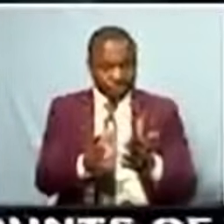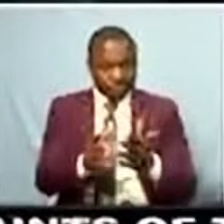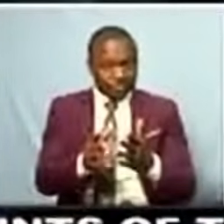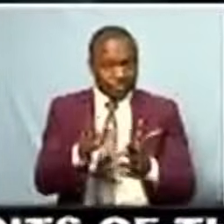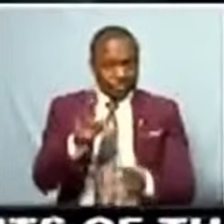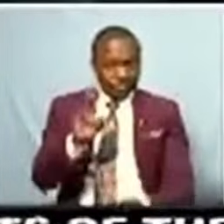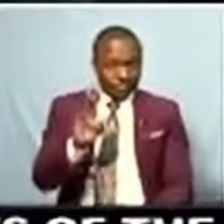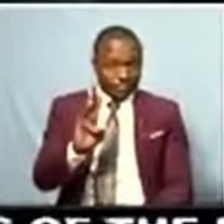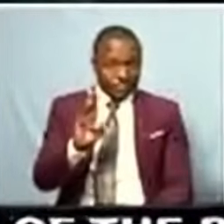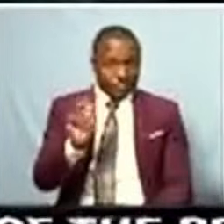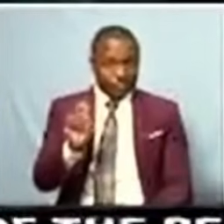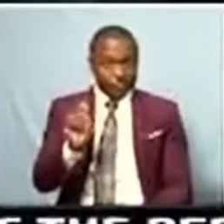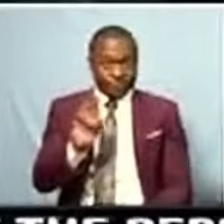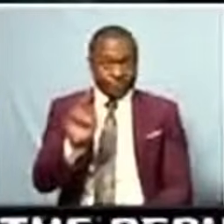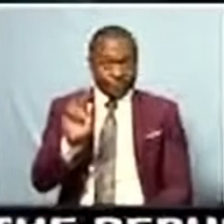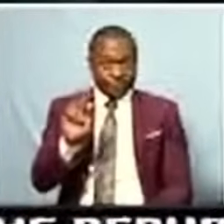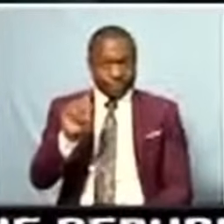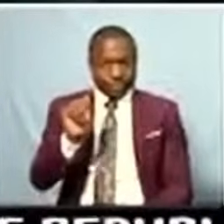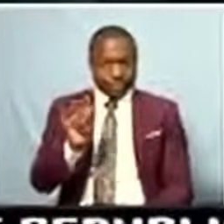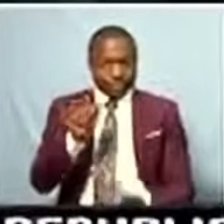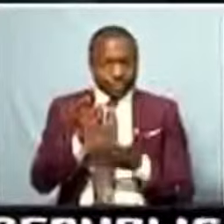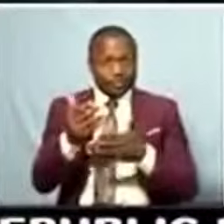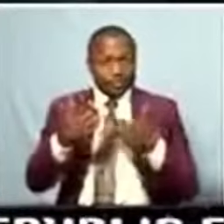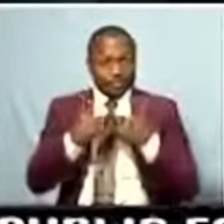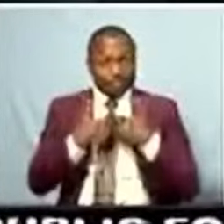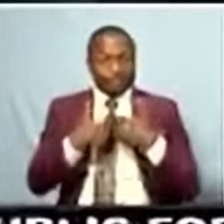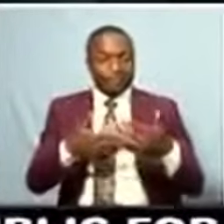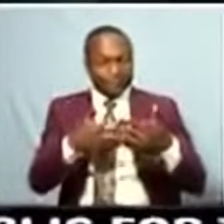explanation. Does the procurement have a copy of the warranty